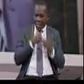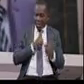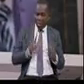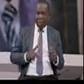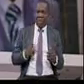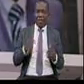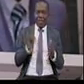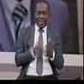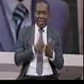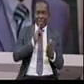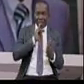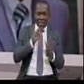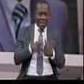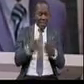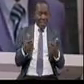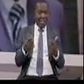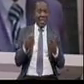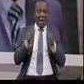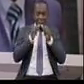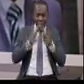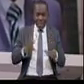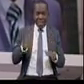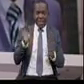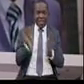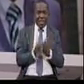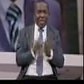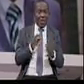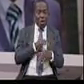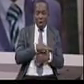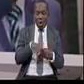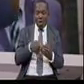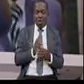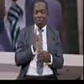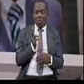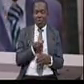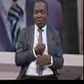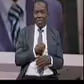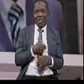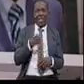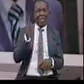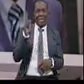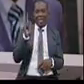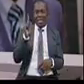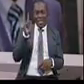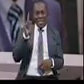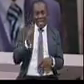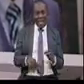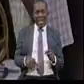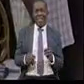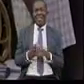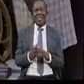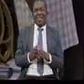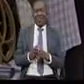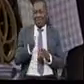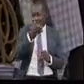nobody can forget in a hurry. If you ask me, I will suggest that this program be extended.